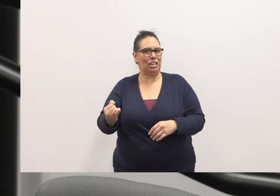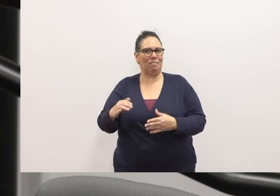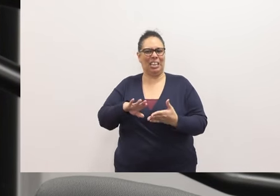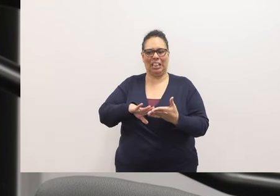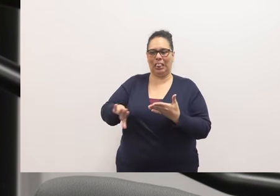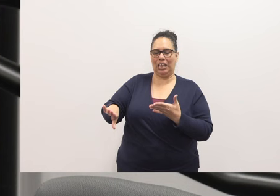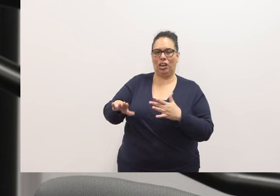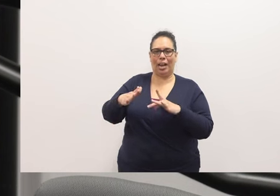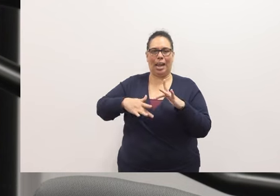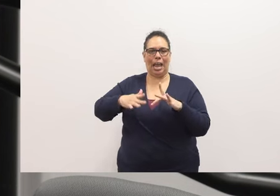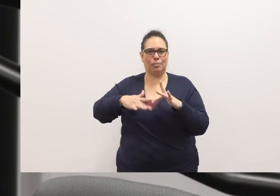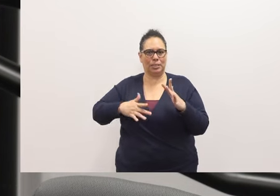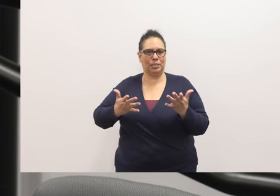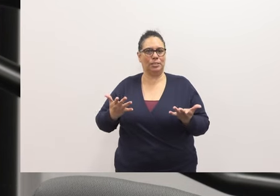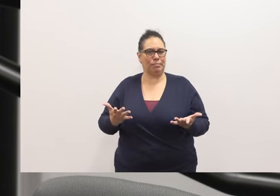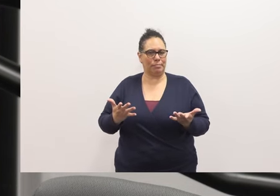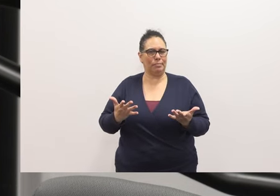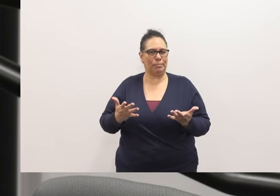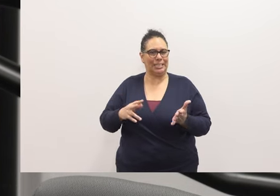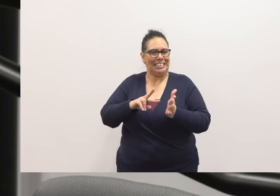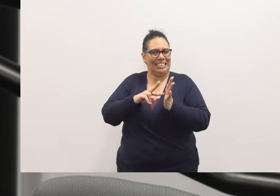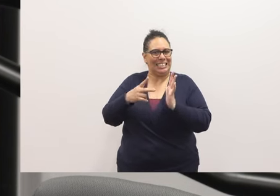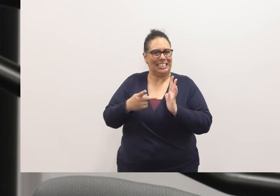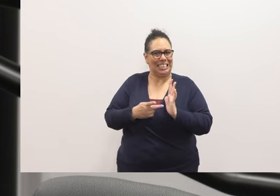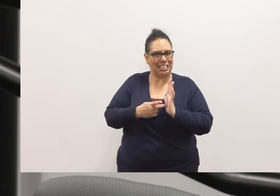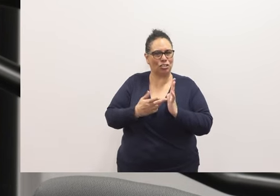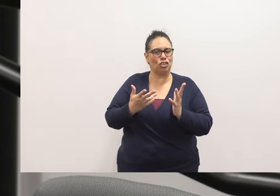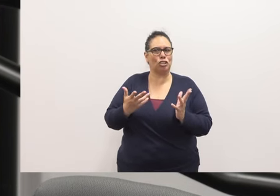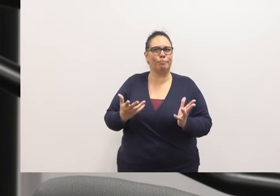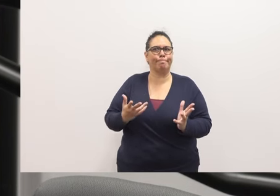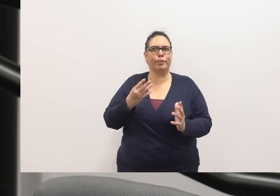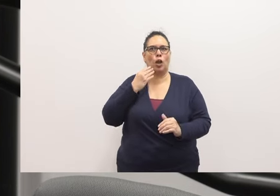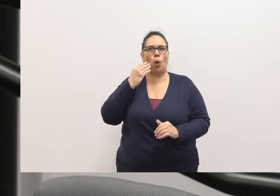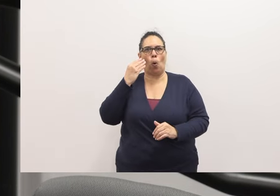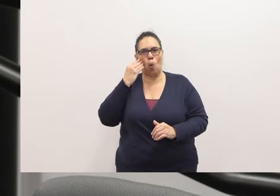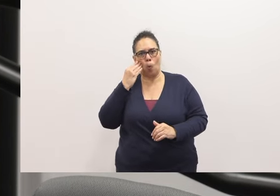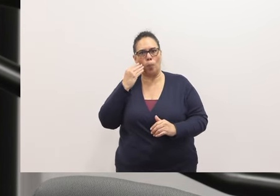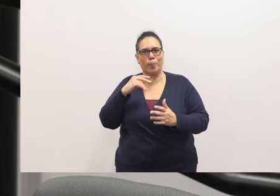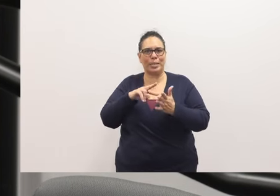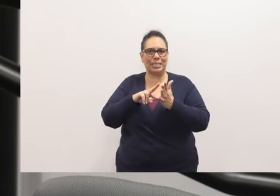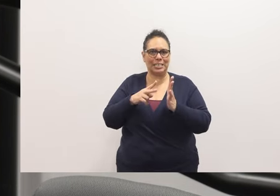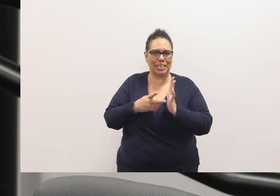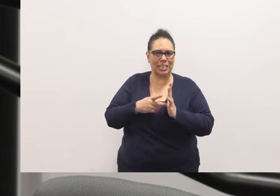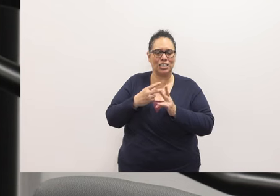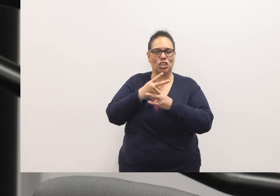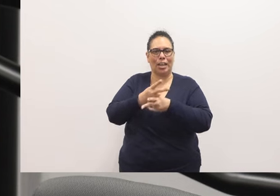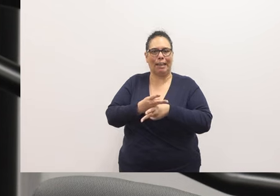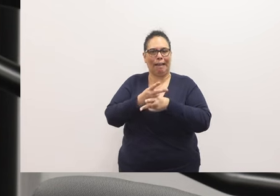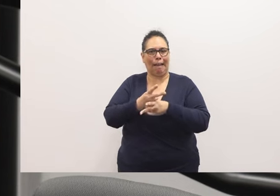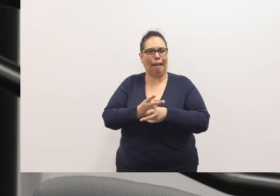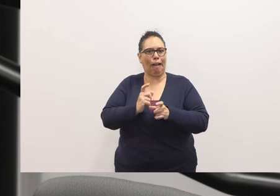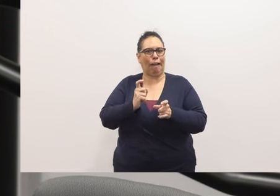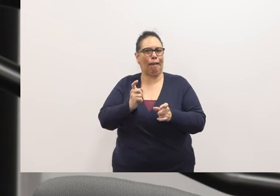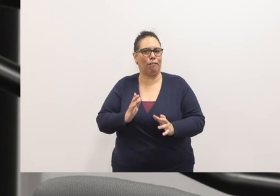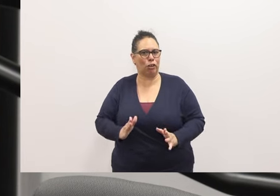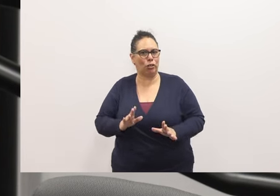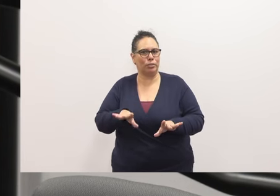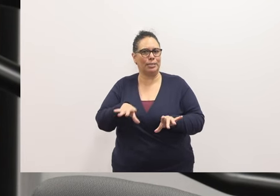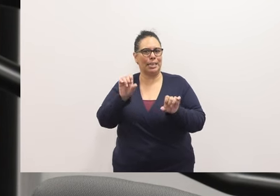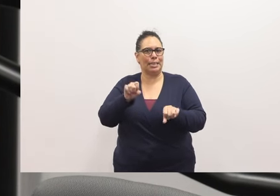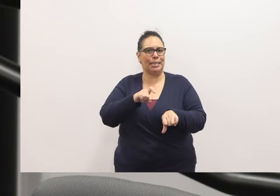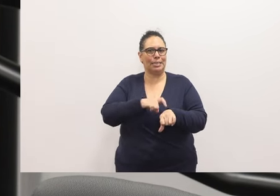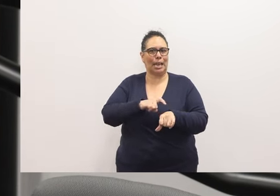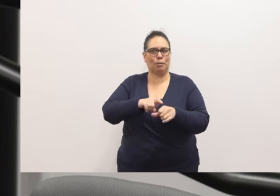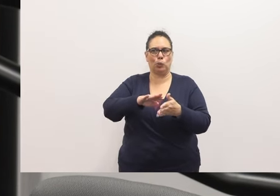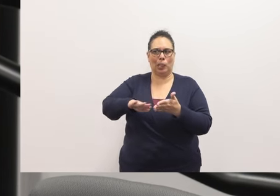absence implies a very intentional home with a very intentional caregiver who is taking the time to